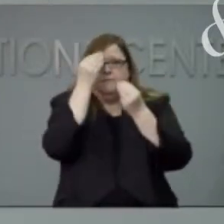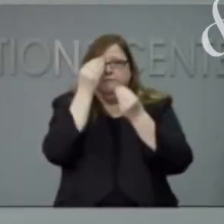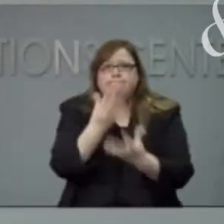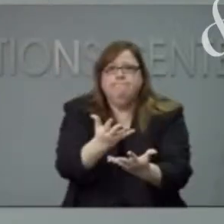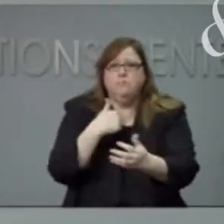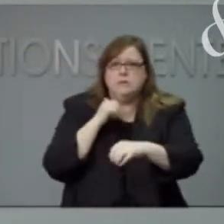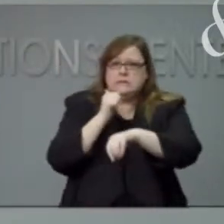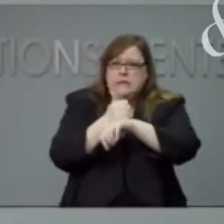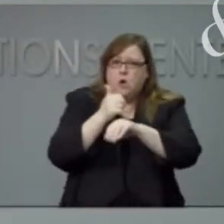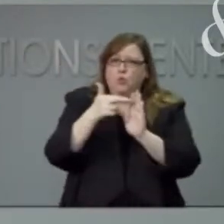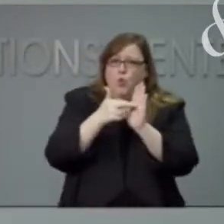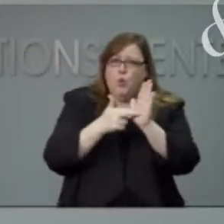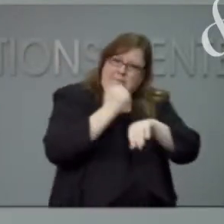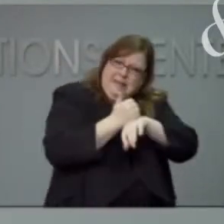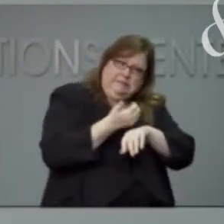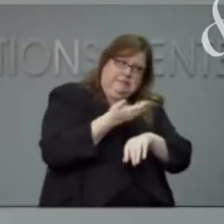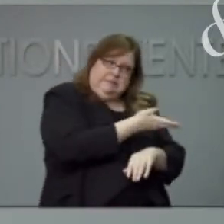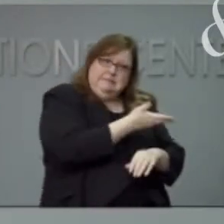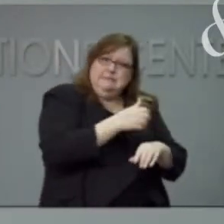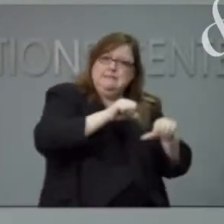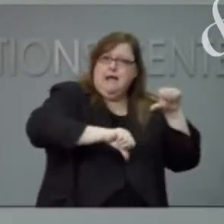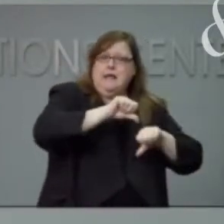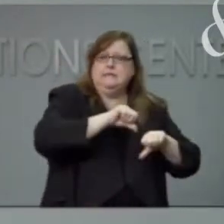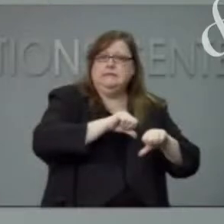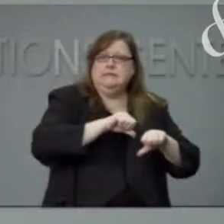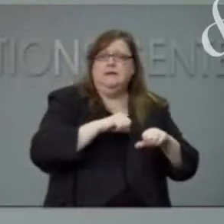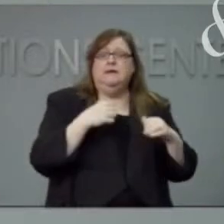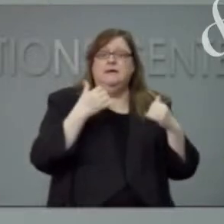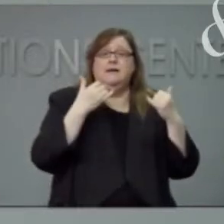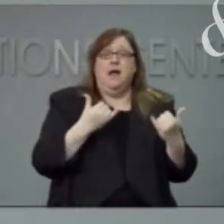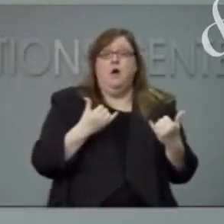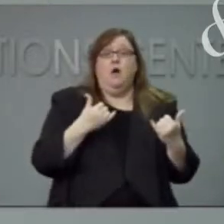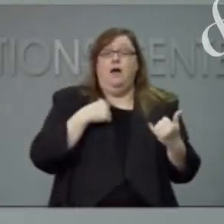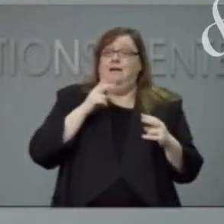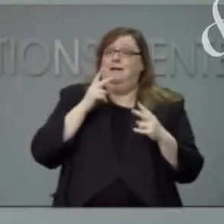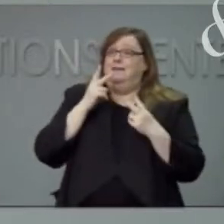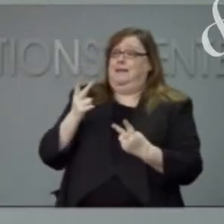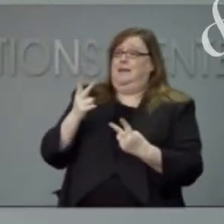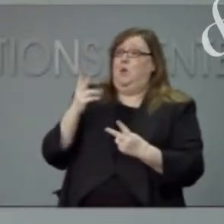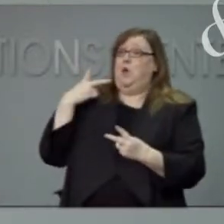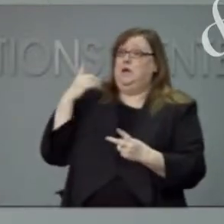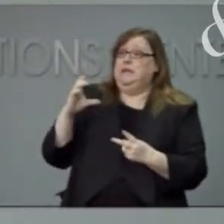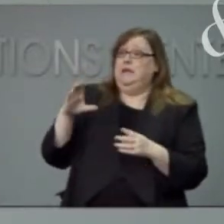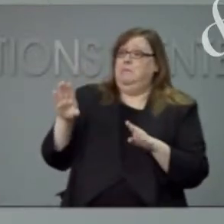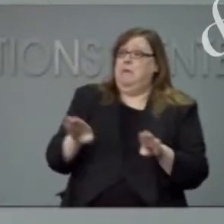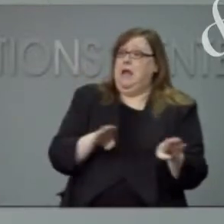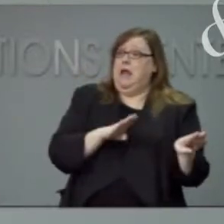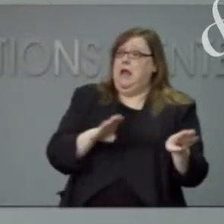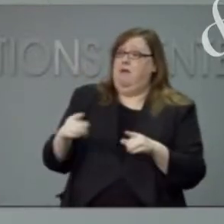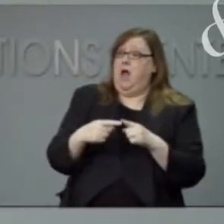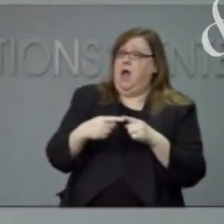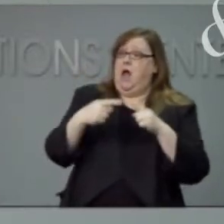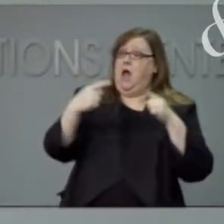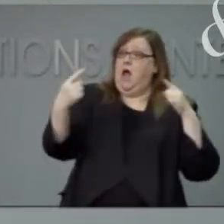frustrating to see and hear the opposite coming out of Washington.